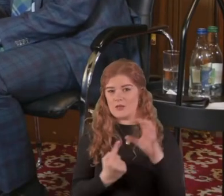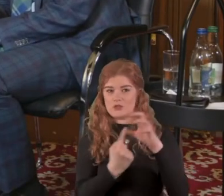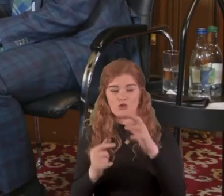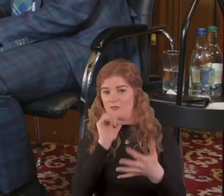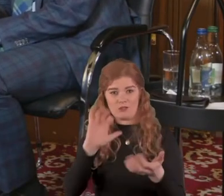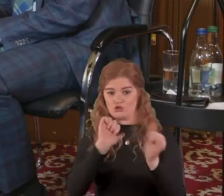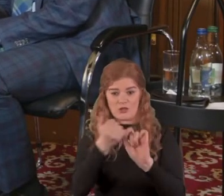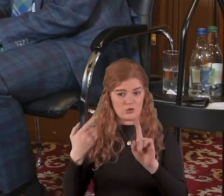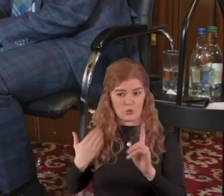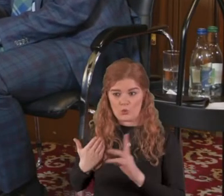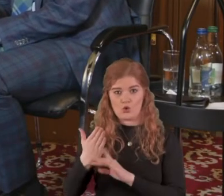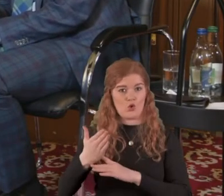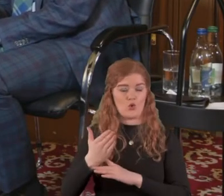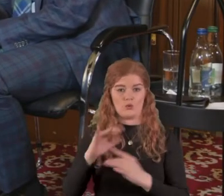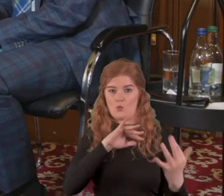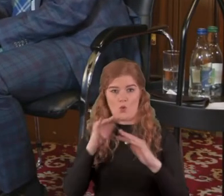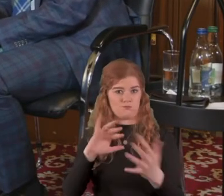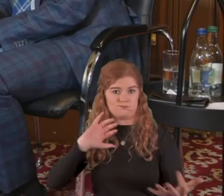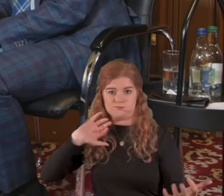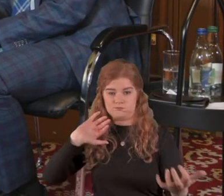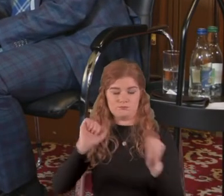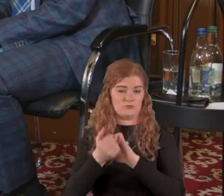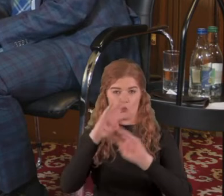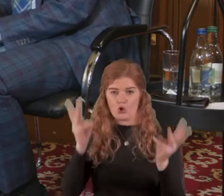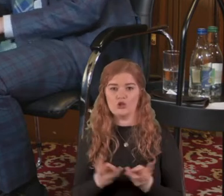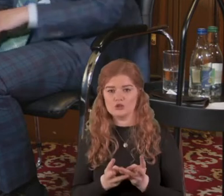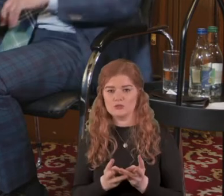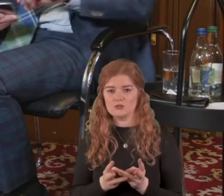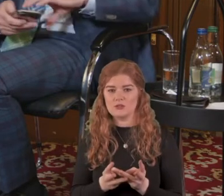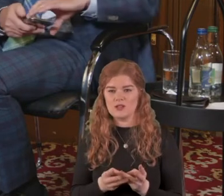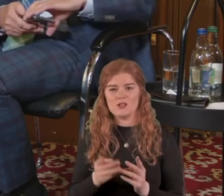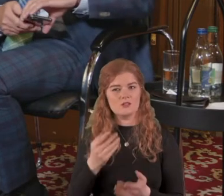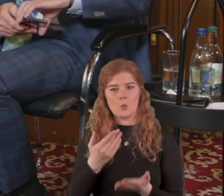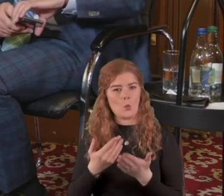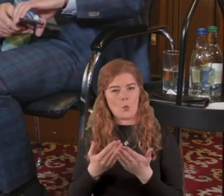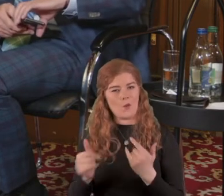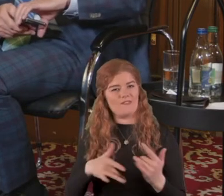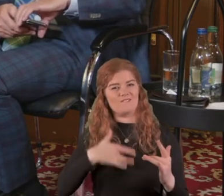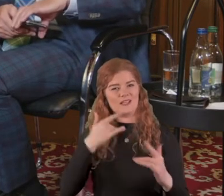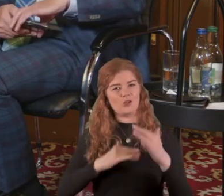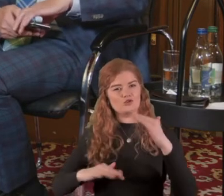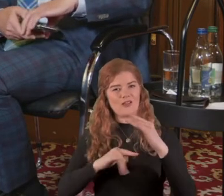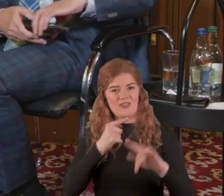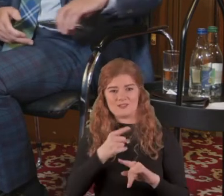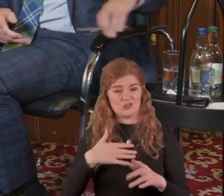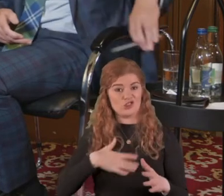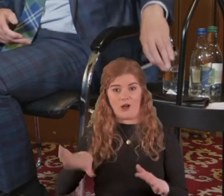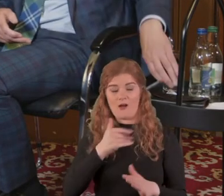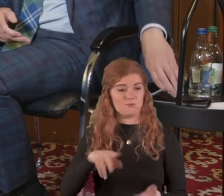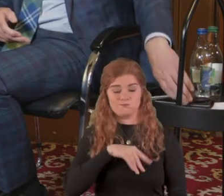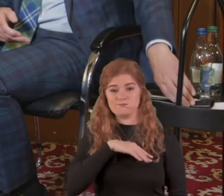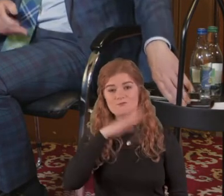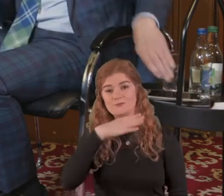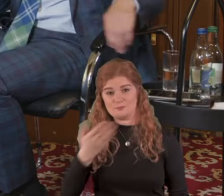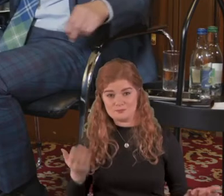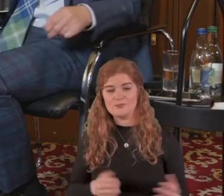unaltered in the cataclysm which has swept the world. Now, what is the feeling that underlies that? It is exasperation. I